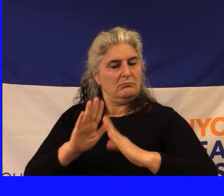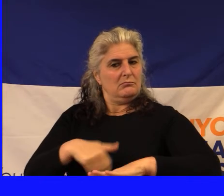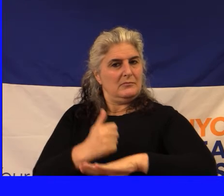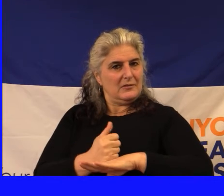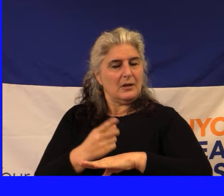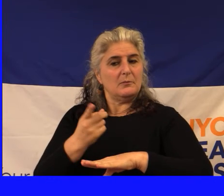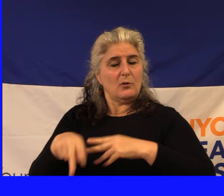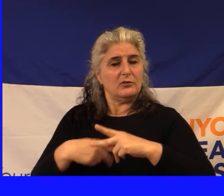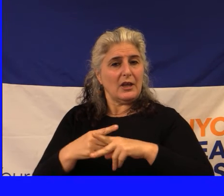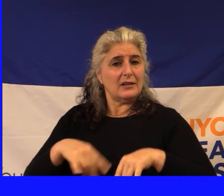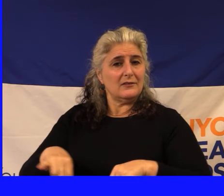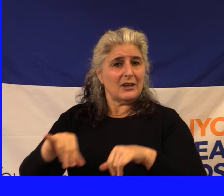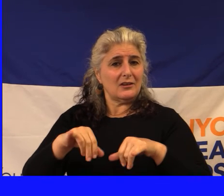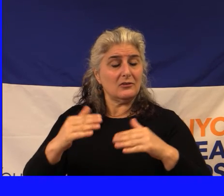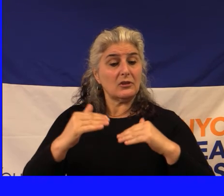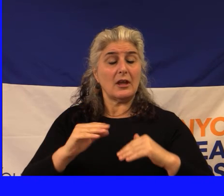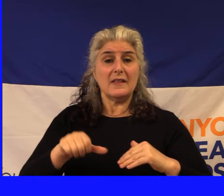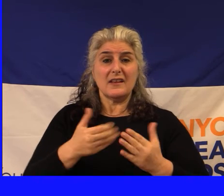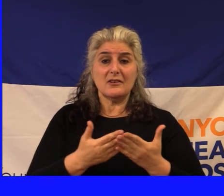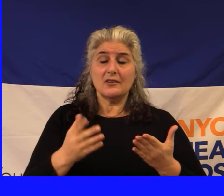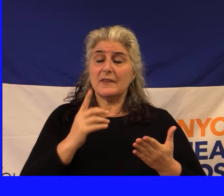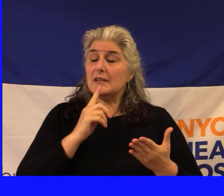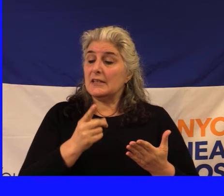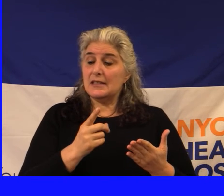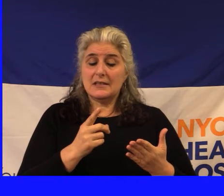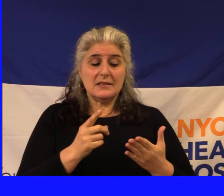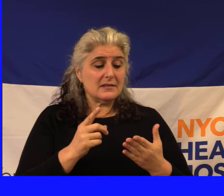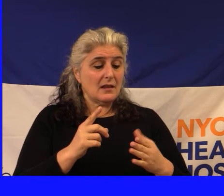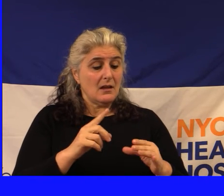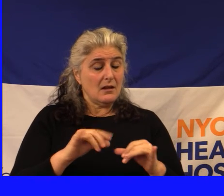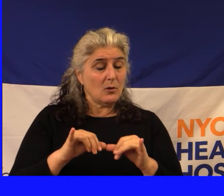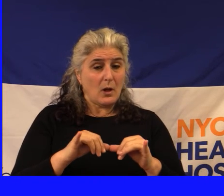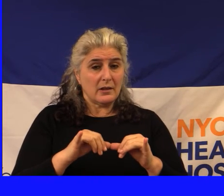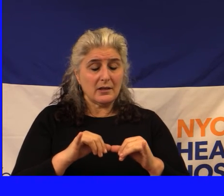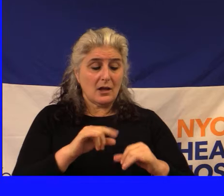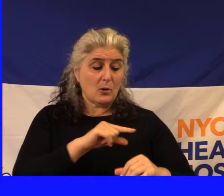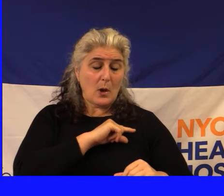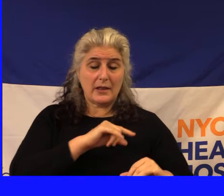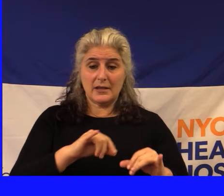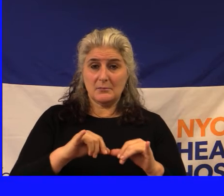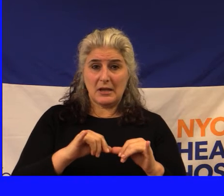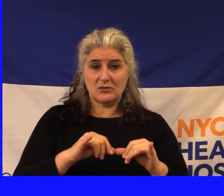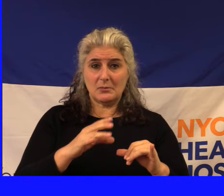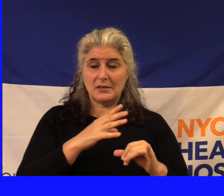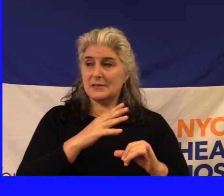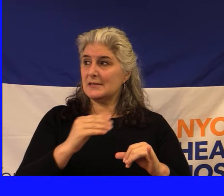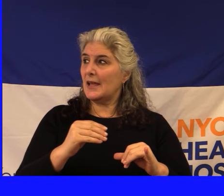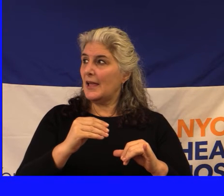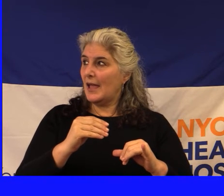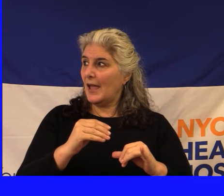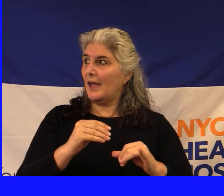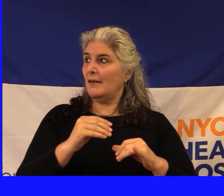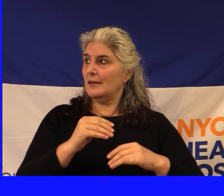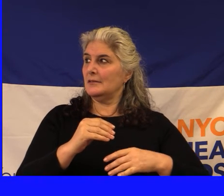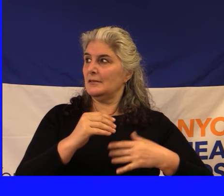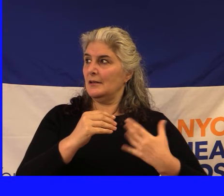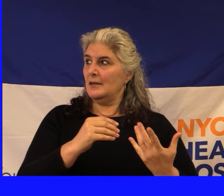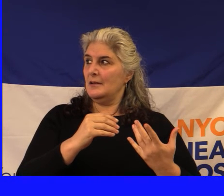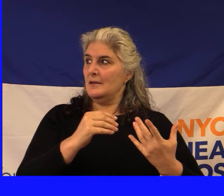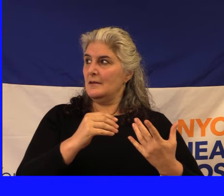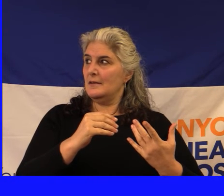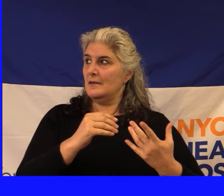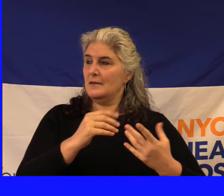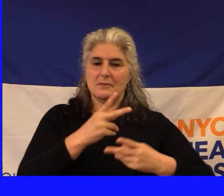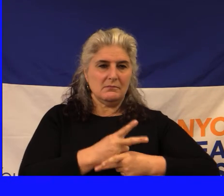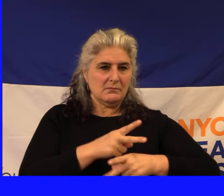and side and intervention. We have to identify the care gaps. So on the managed care side, we've